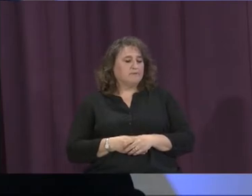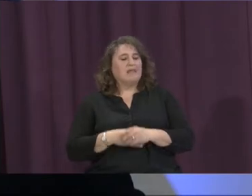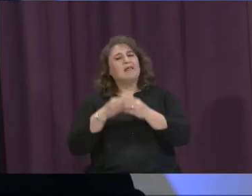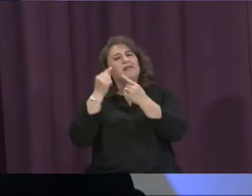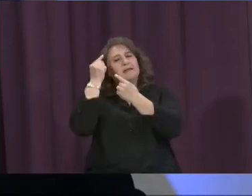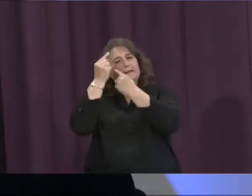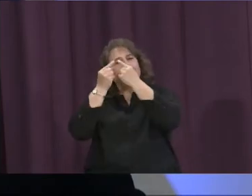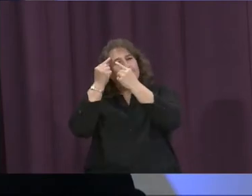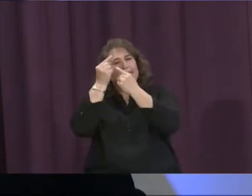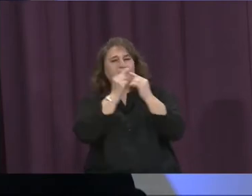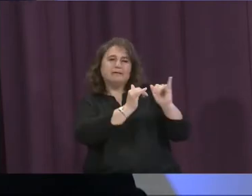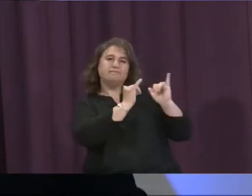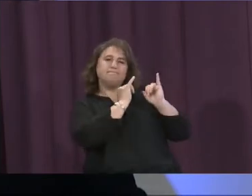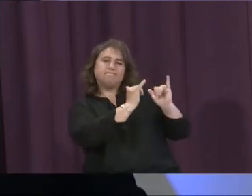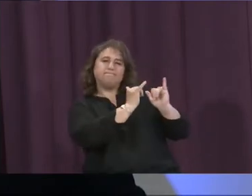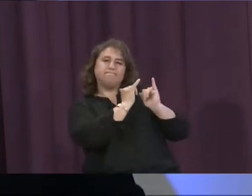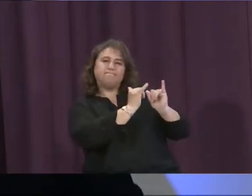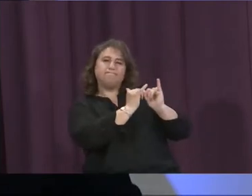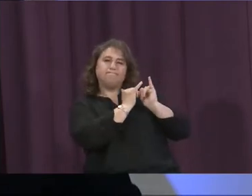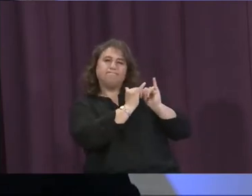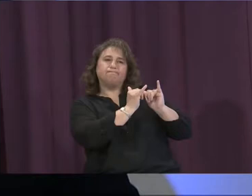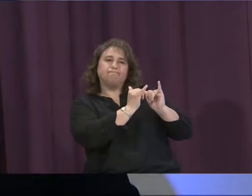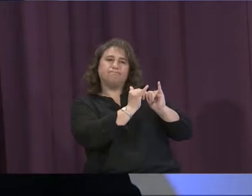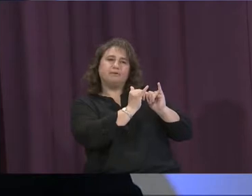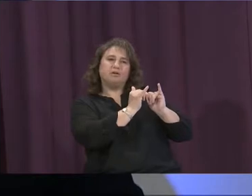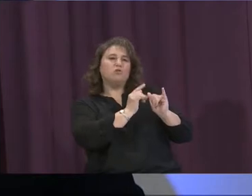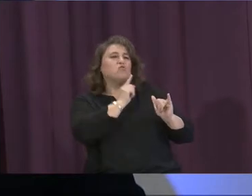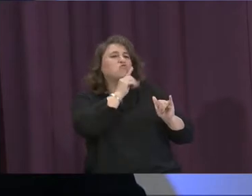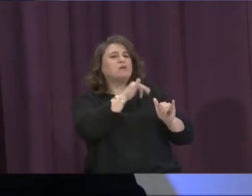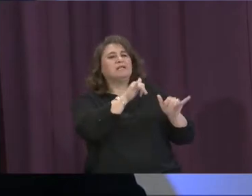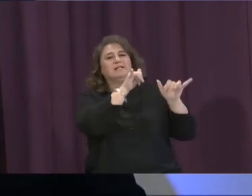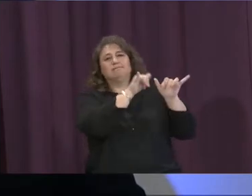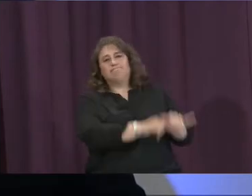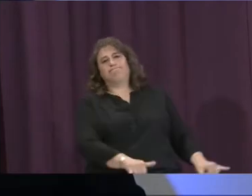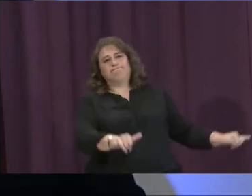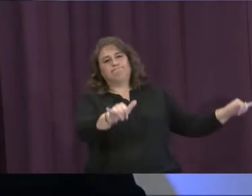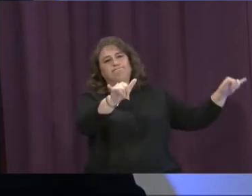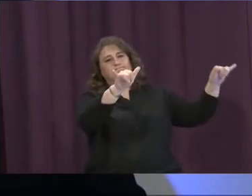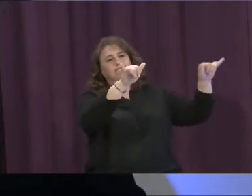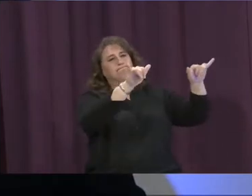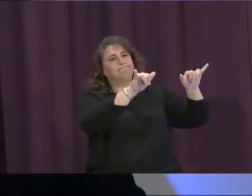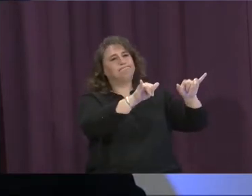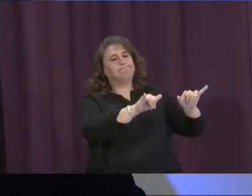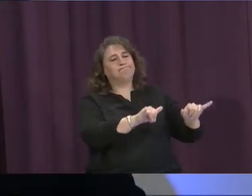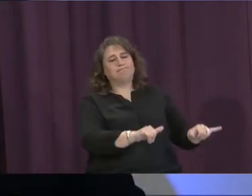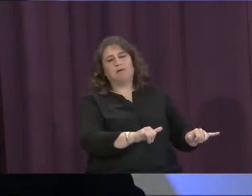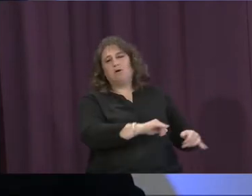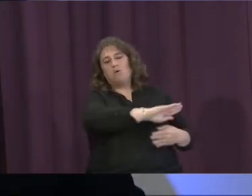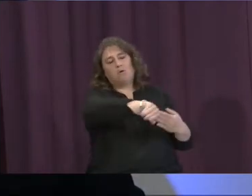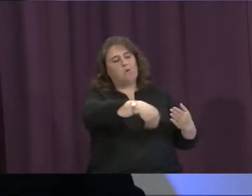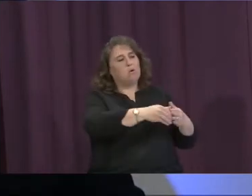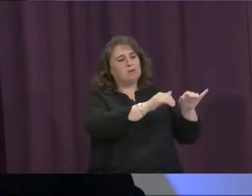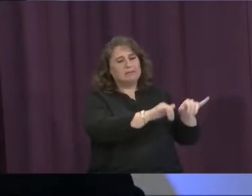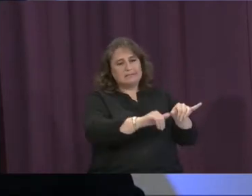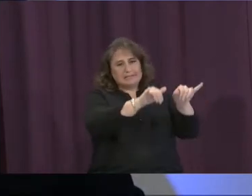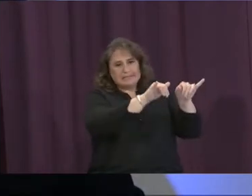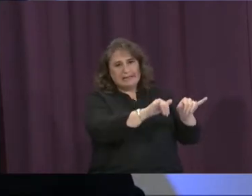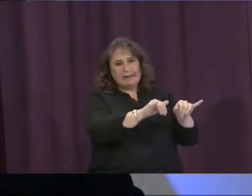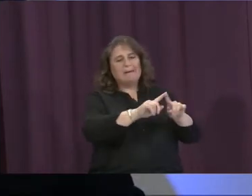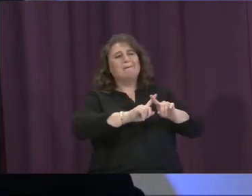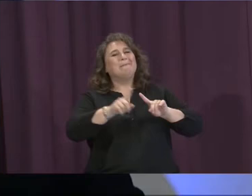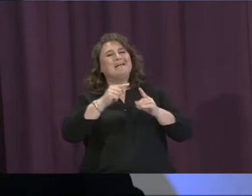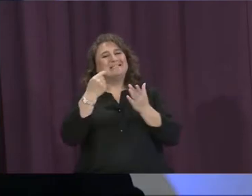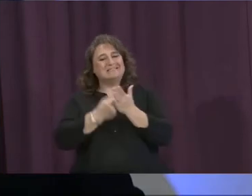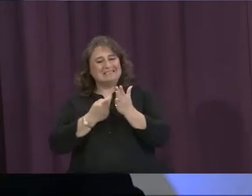similarities, there is so much we have in common that sometimes our, I think, our differences get in the way.